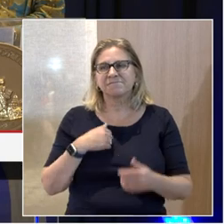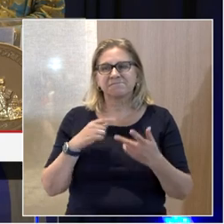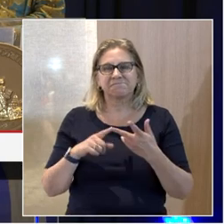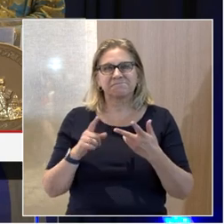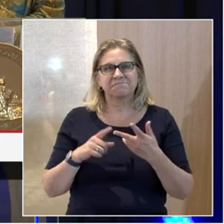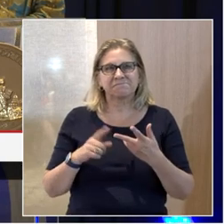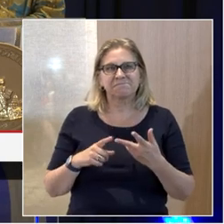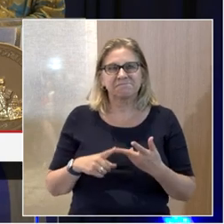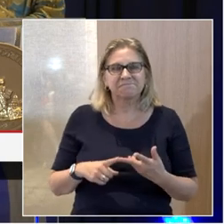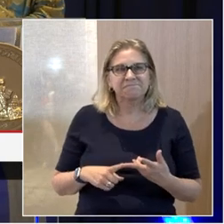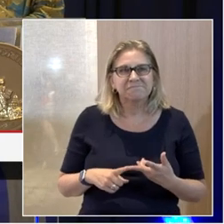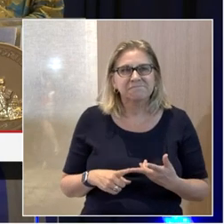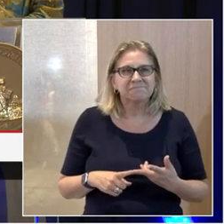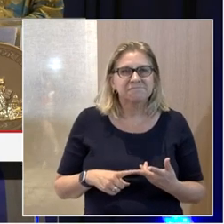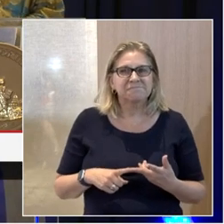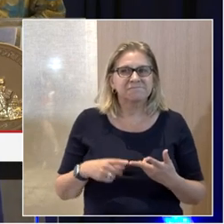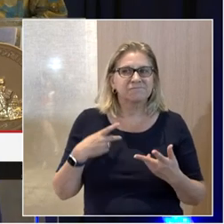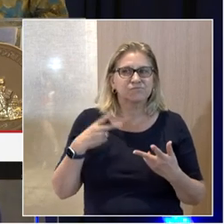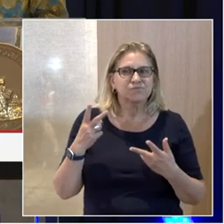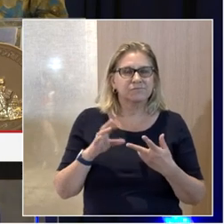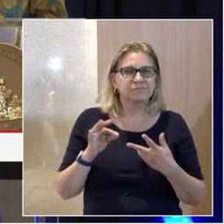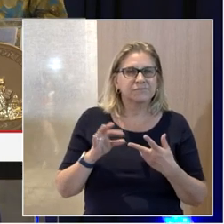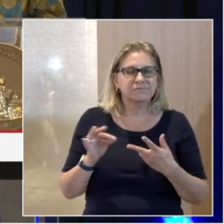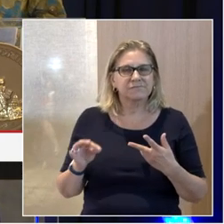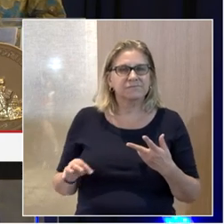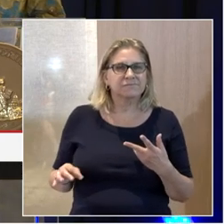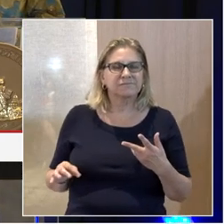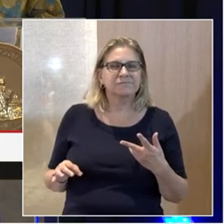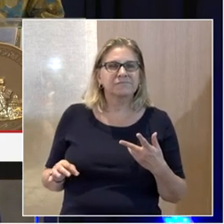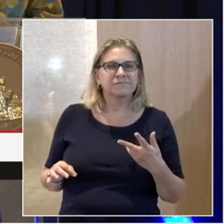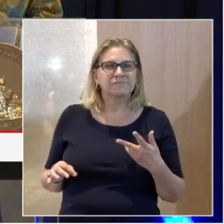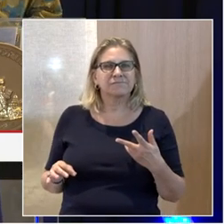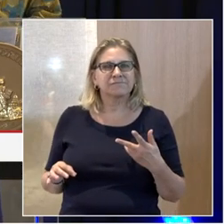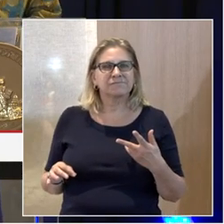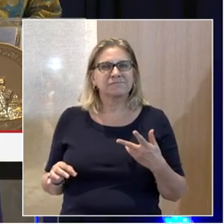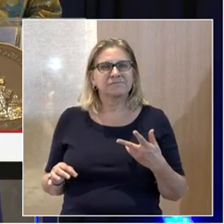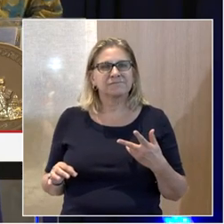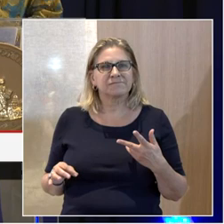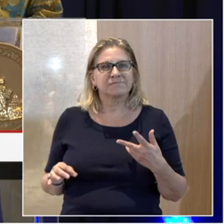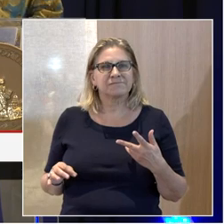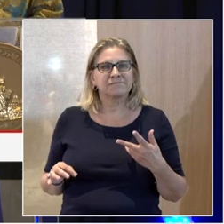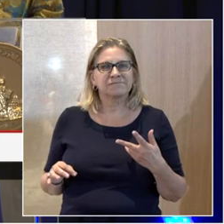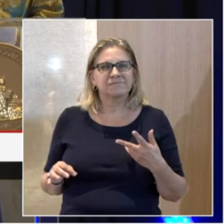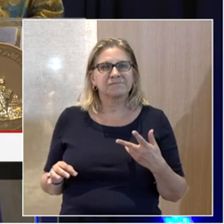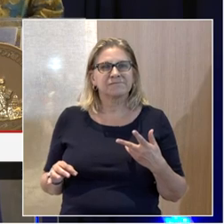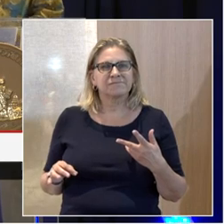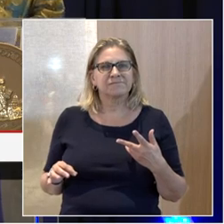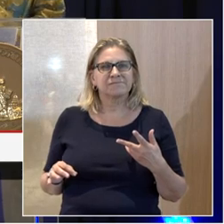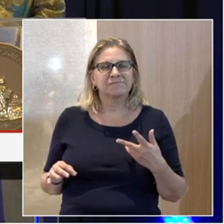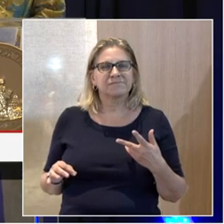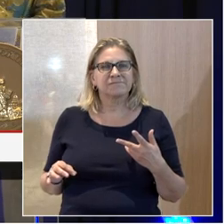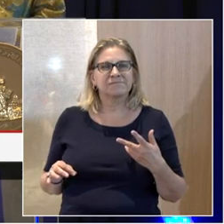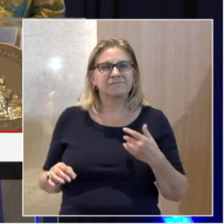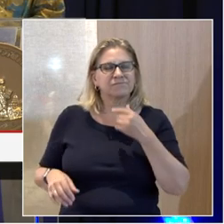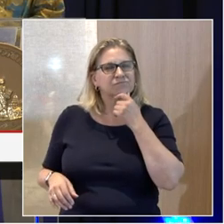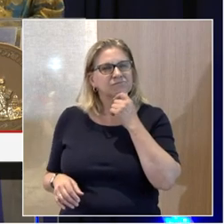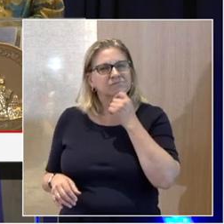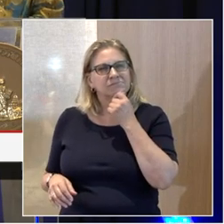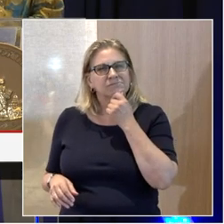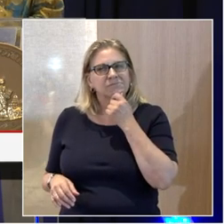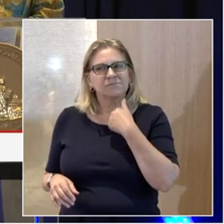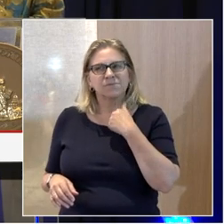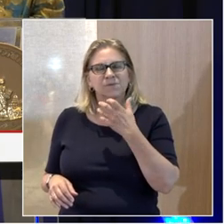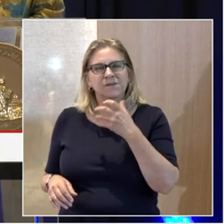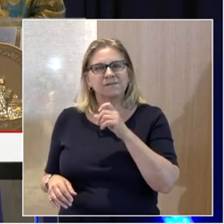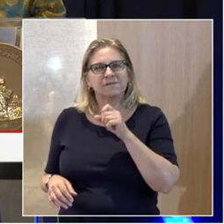options. And if you will, I'm going to ask you to let me cue you to the next